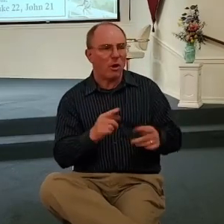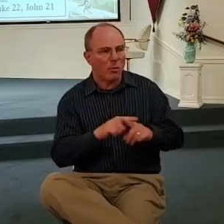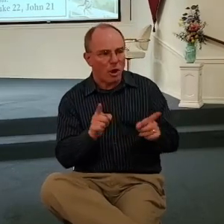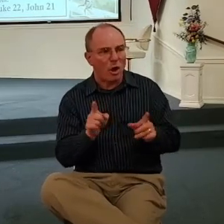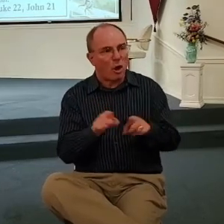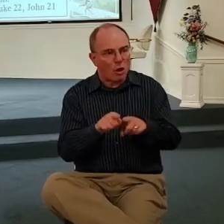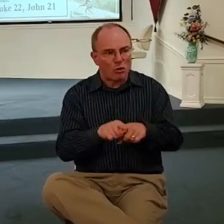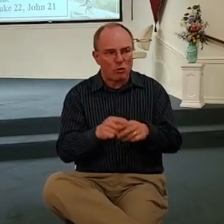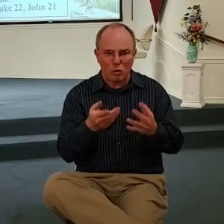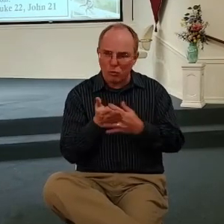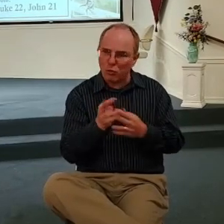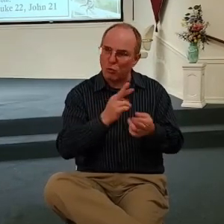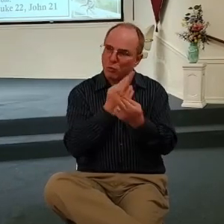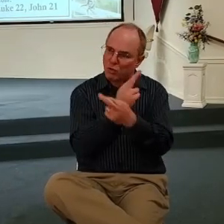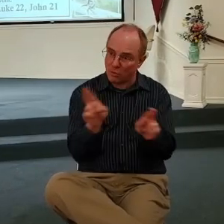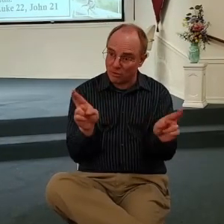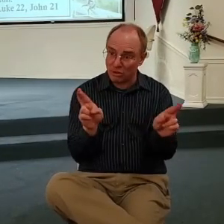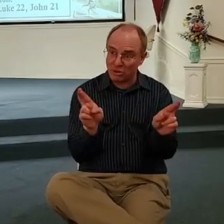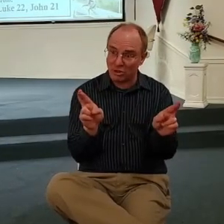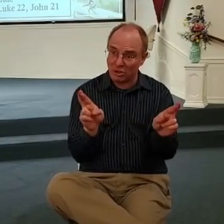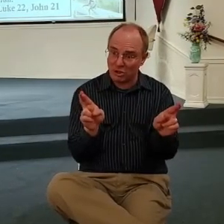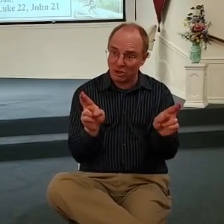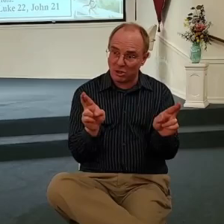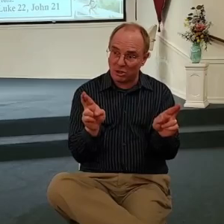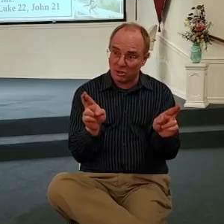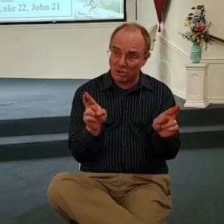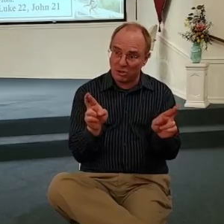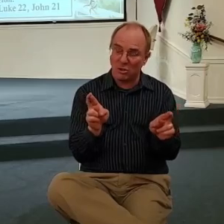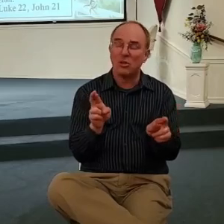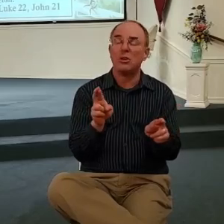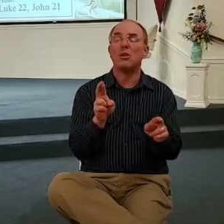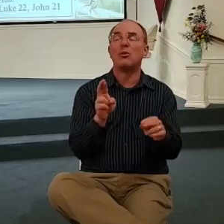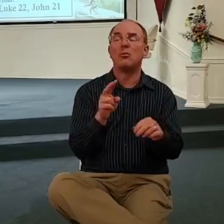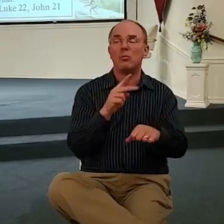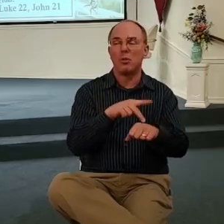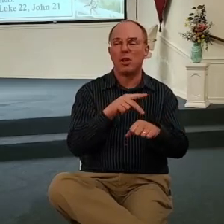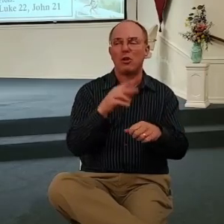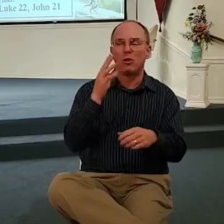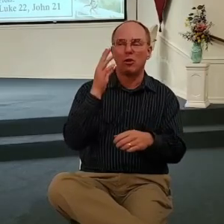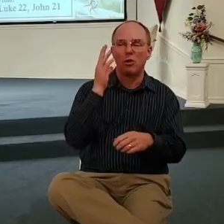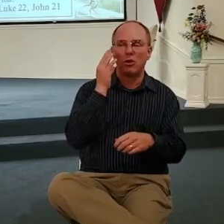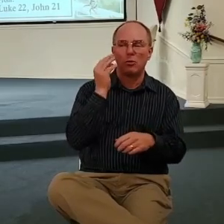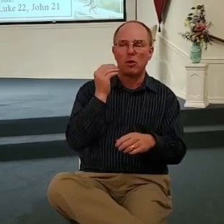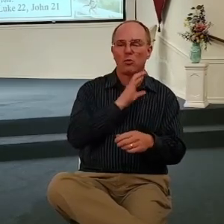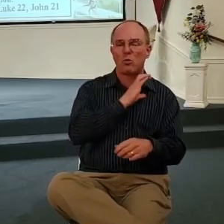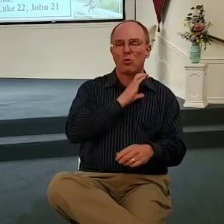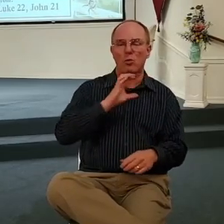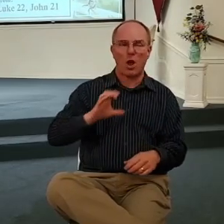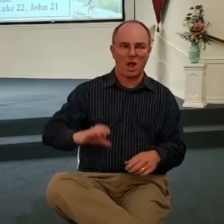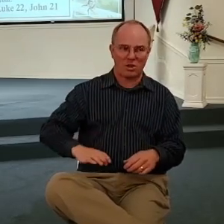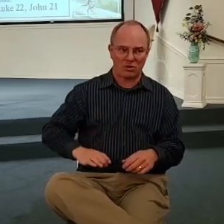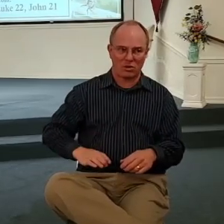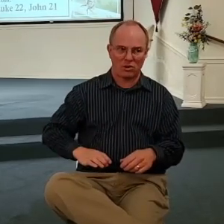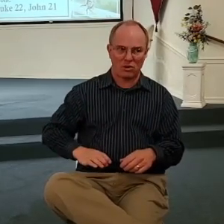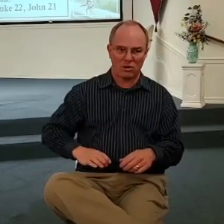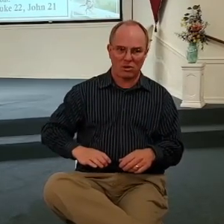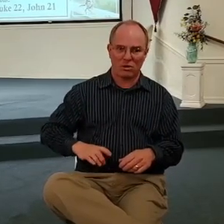redemption, he's experienced Christ. To pour into others,